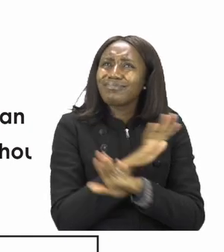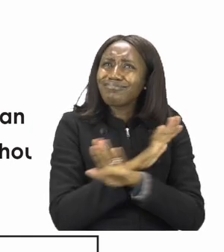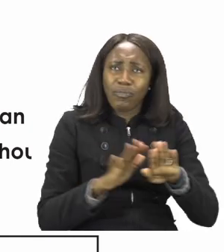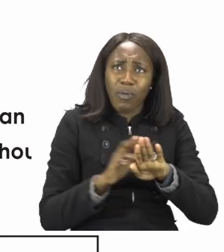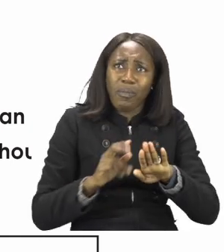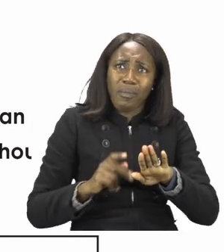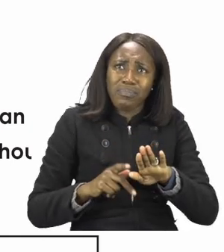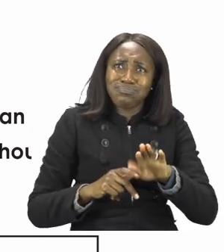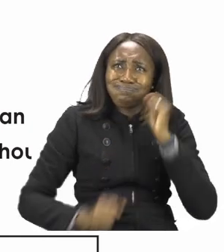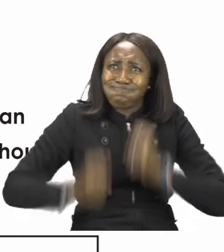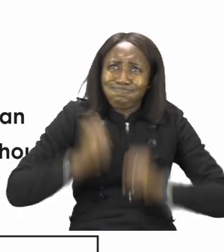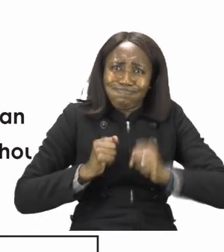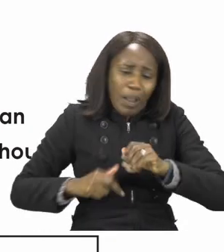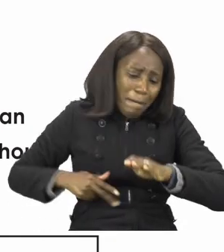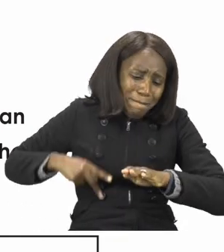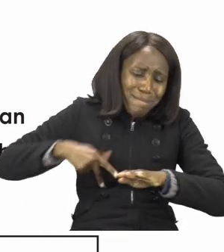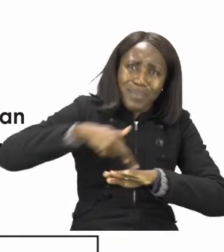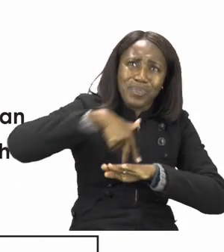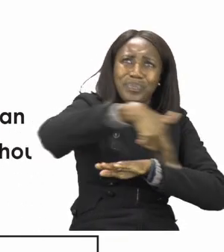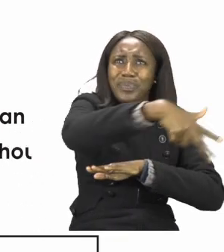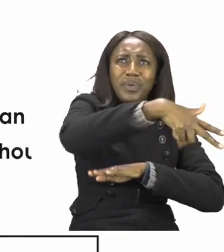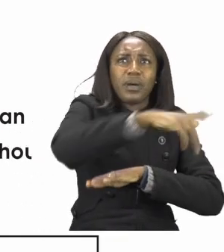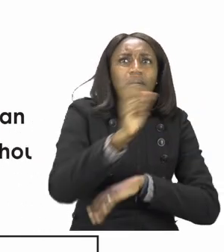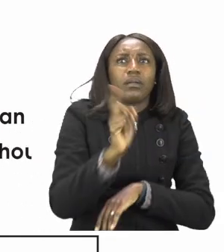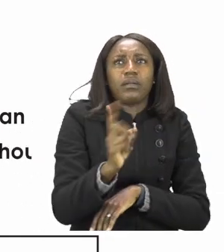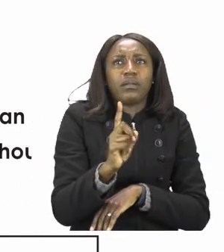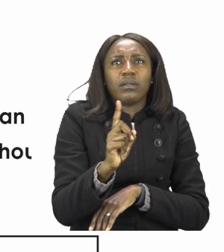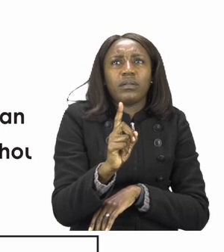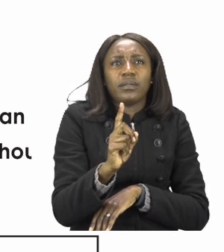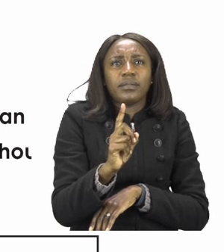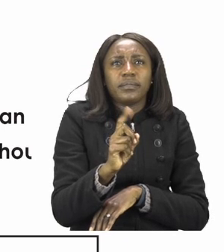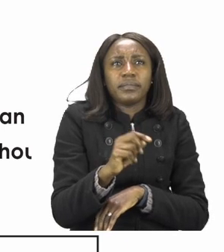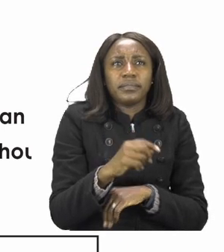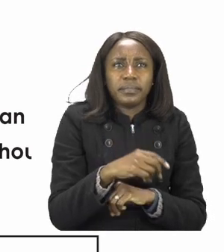never run across the road.